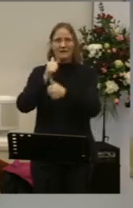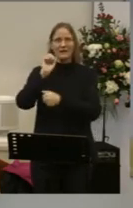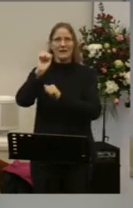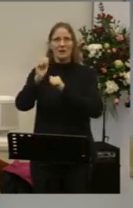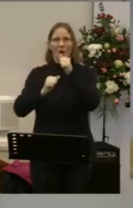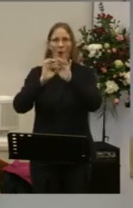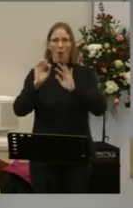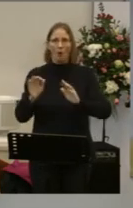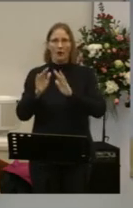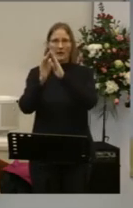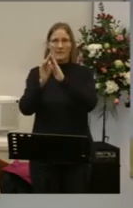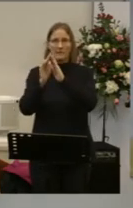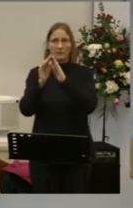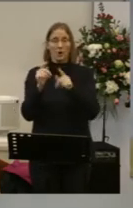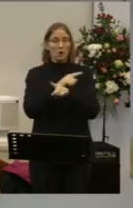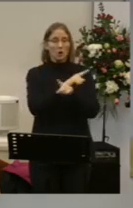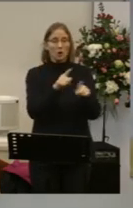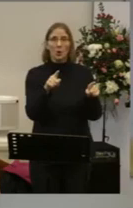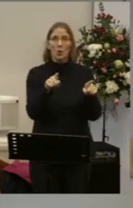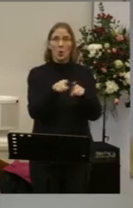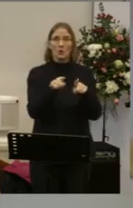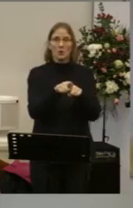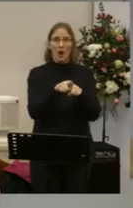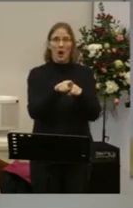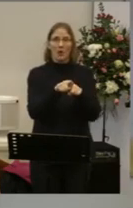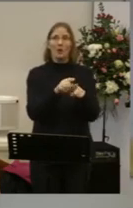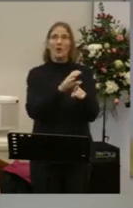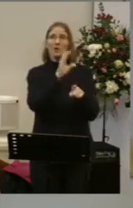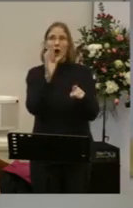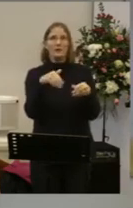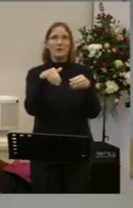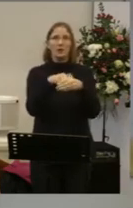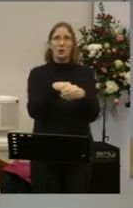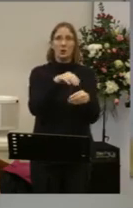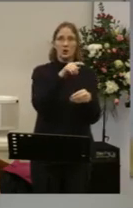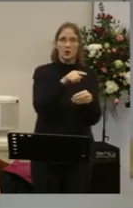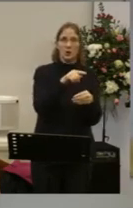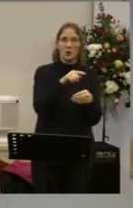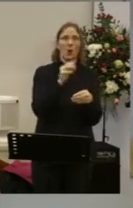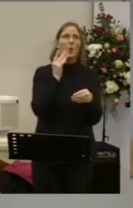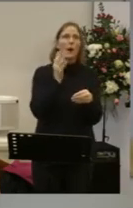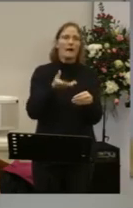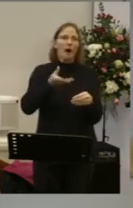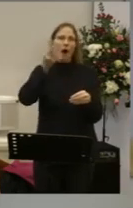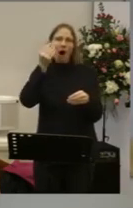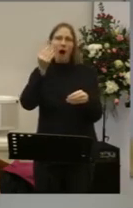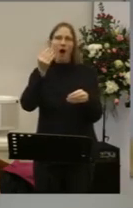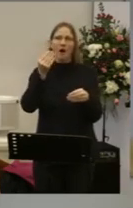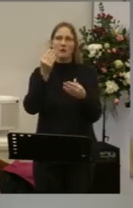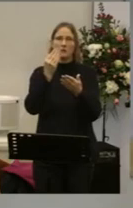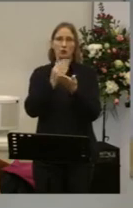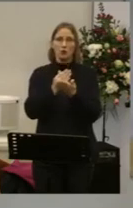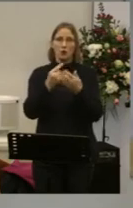And you also were included in Christ When you heard the message of truth The gospel of your salvation When you